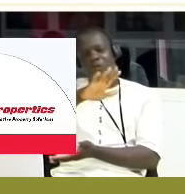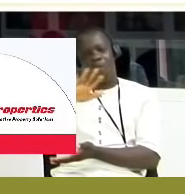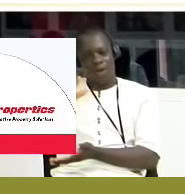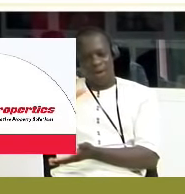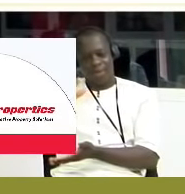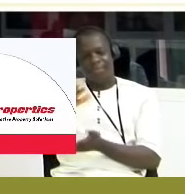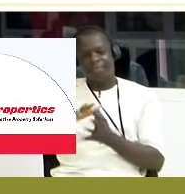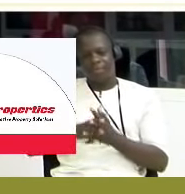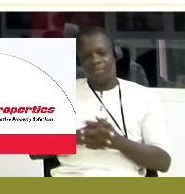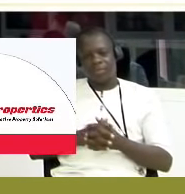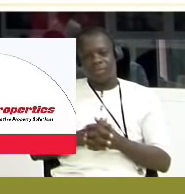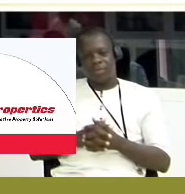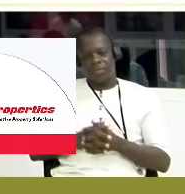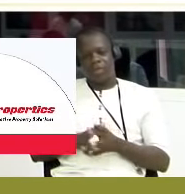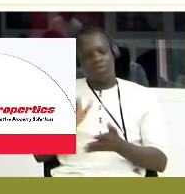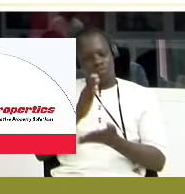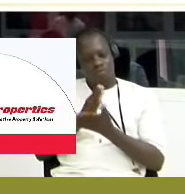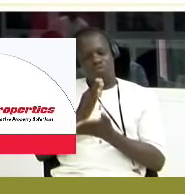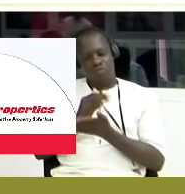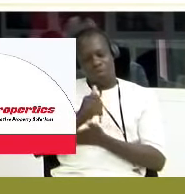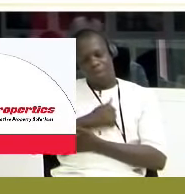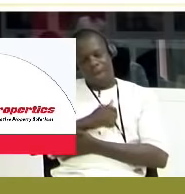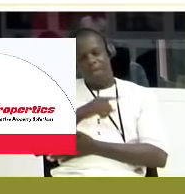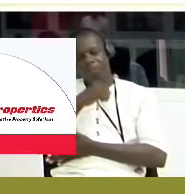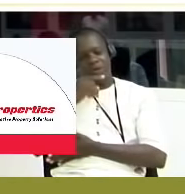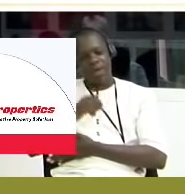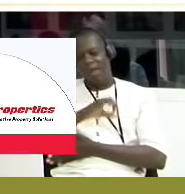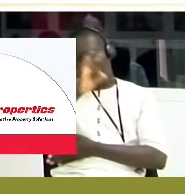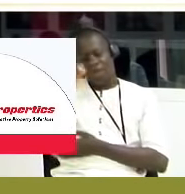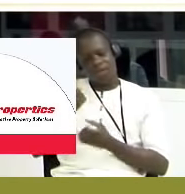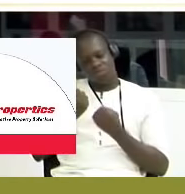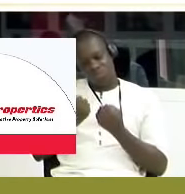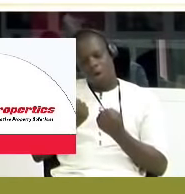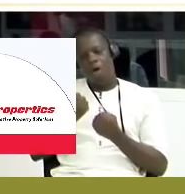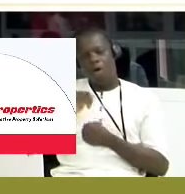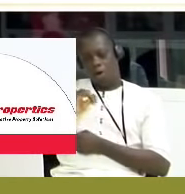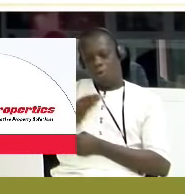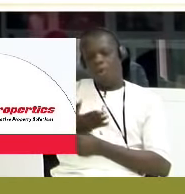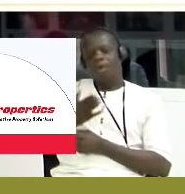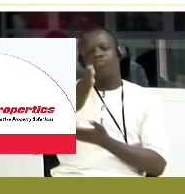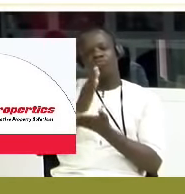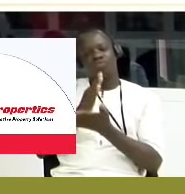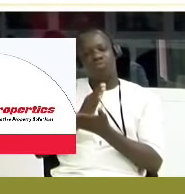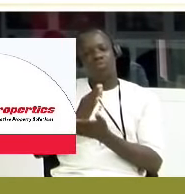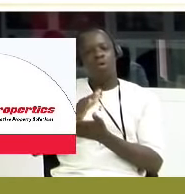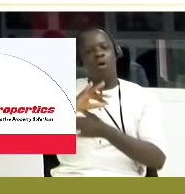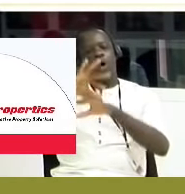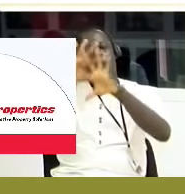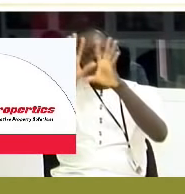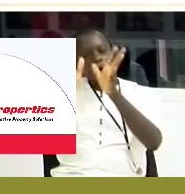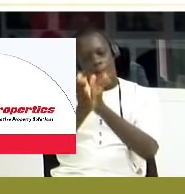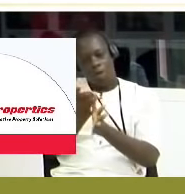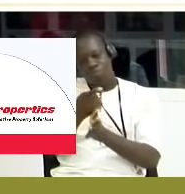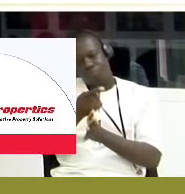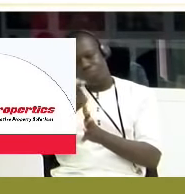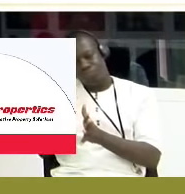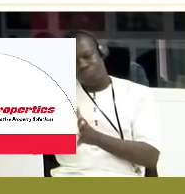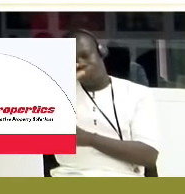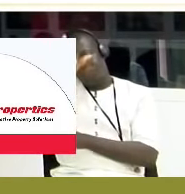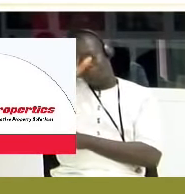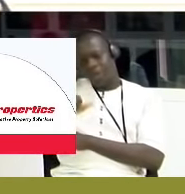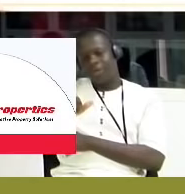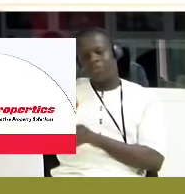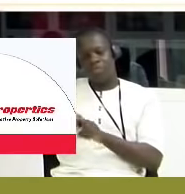She was a strong woman, and definitely all those years she stood firm and continued praying for me,